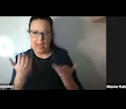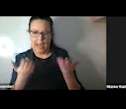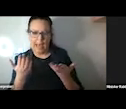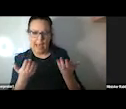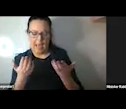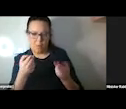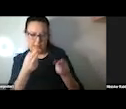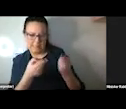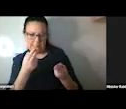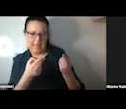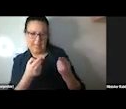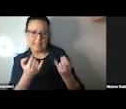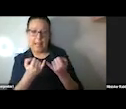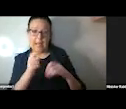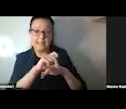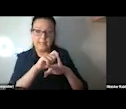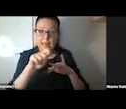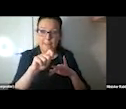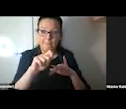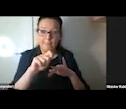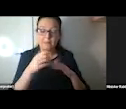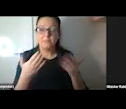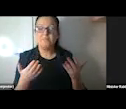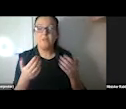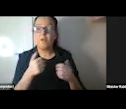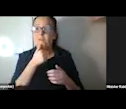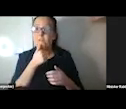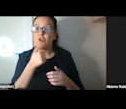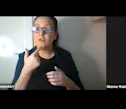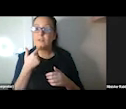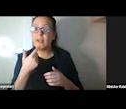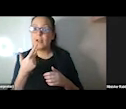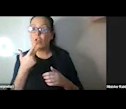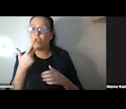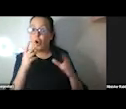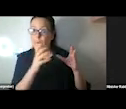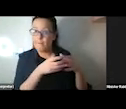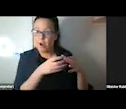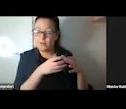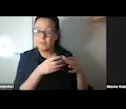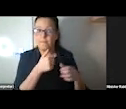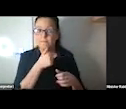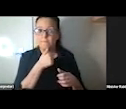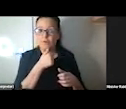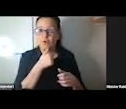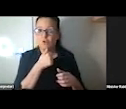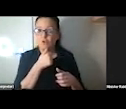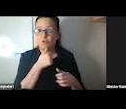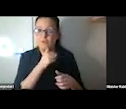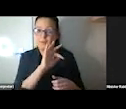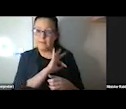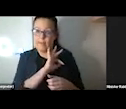on the types of conformity, whether it's first party, second or third party, first party being